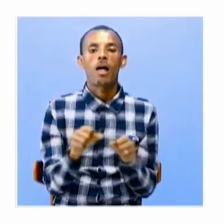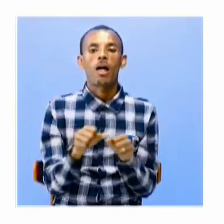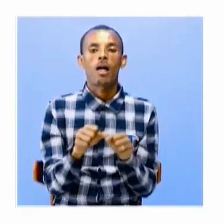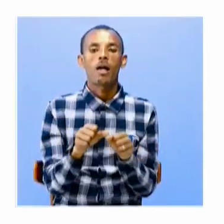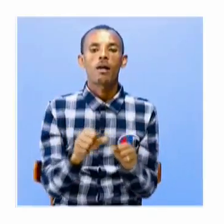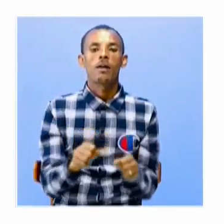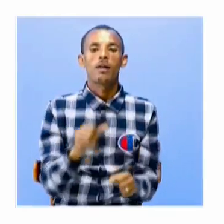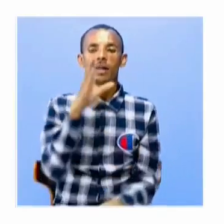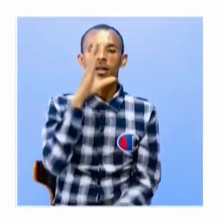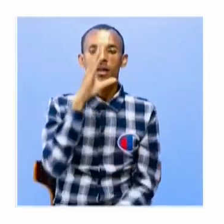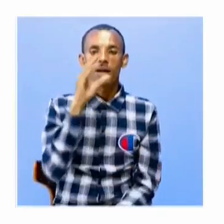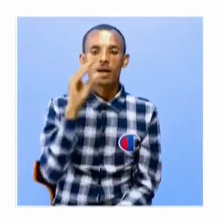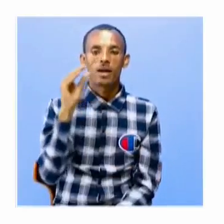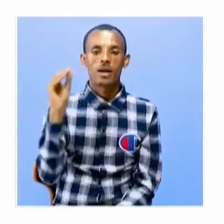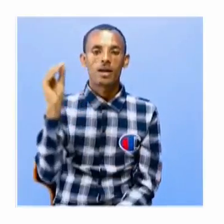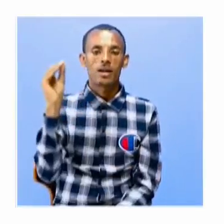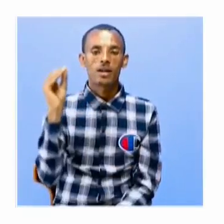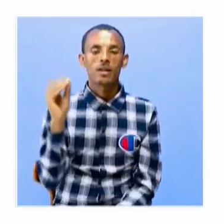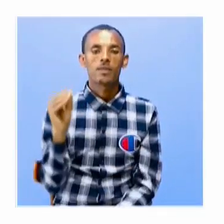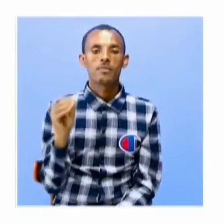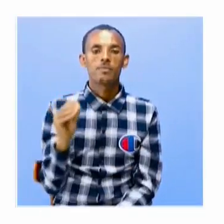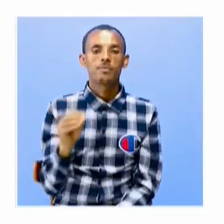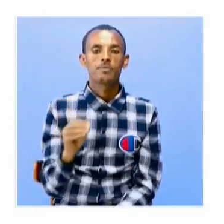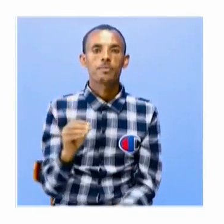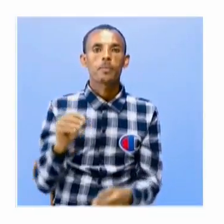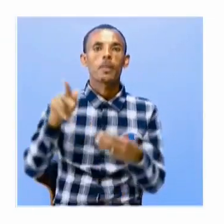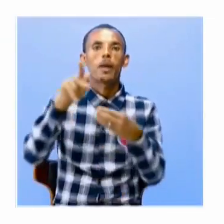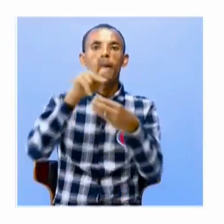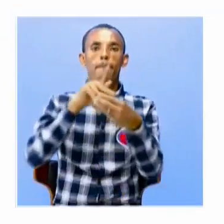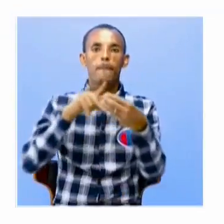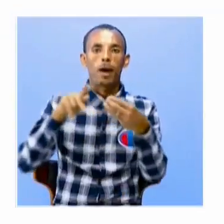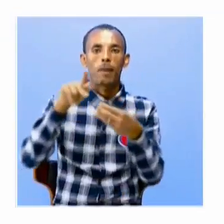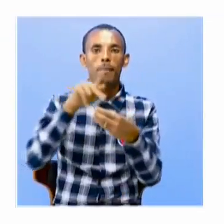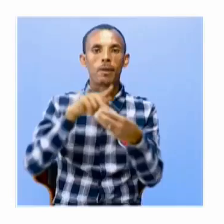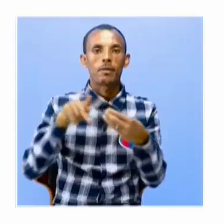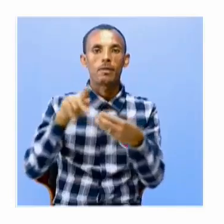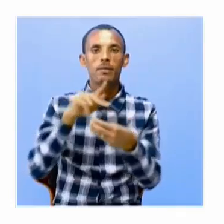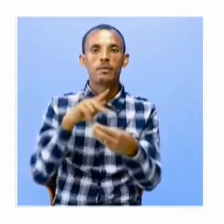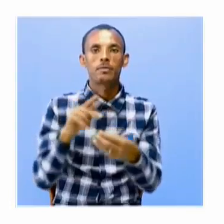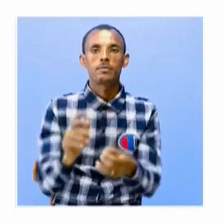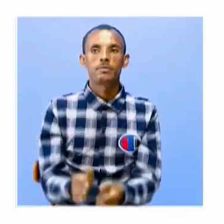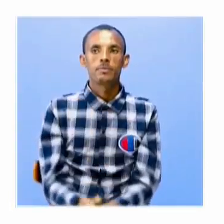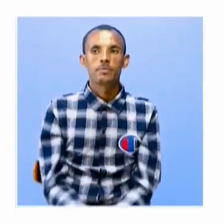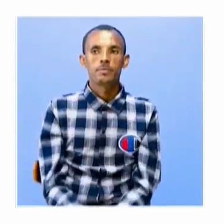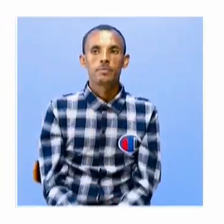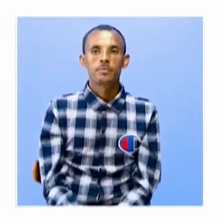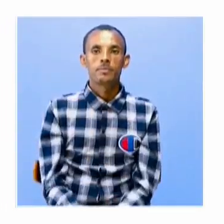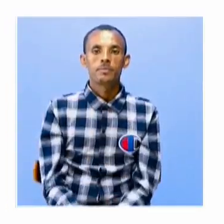and perimeter